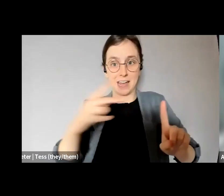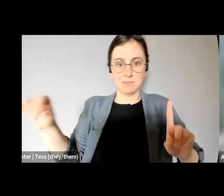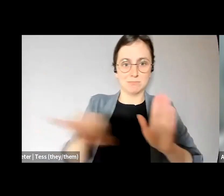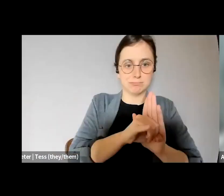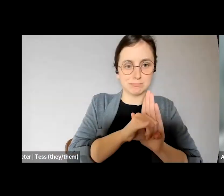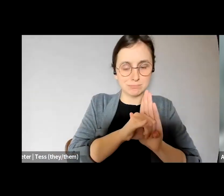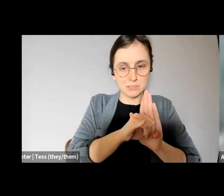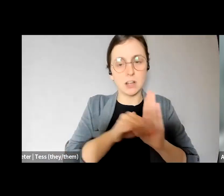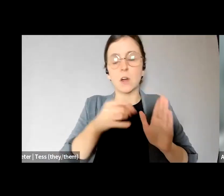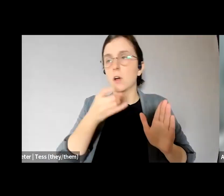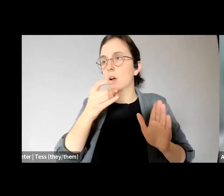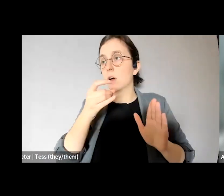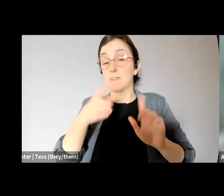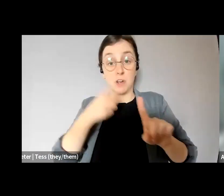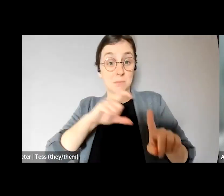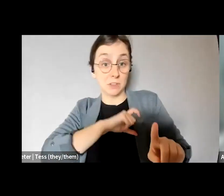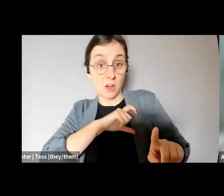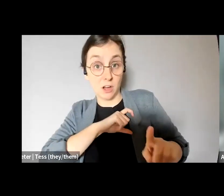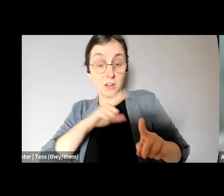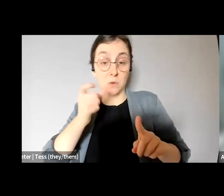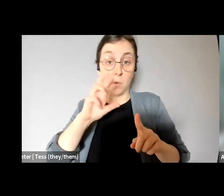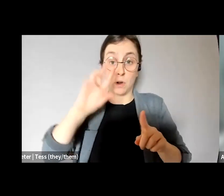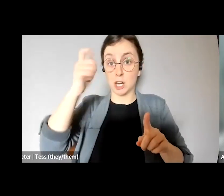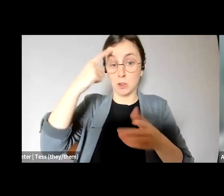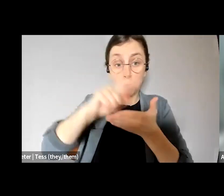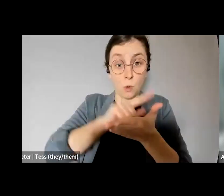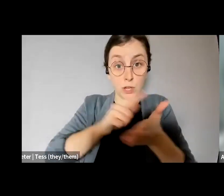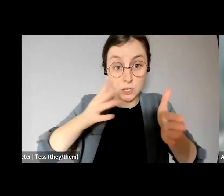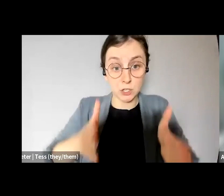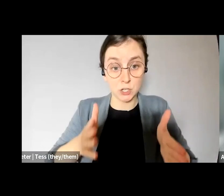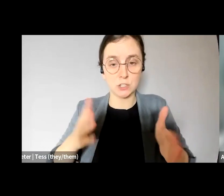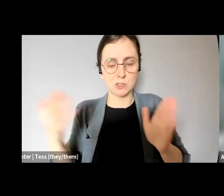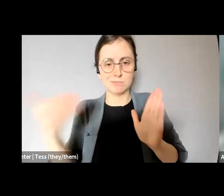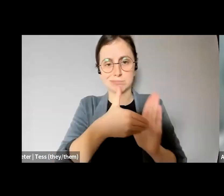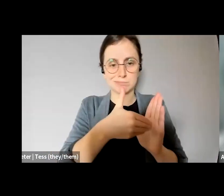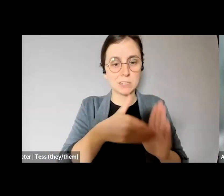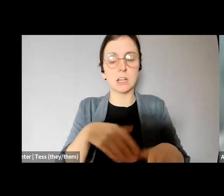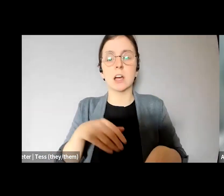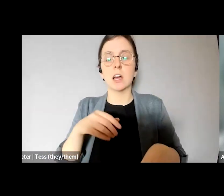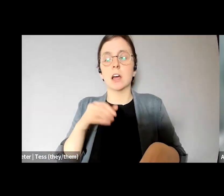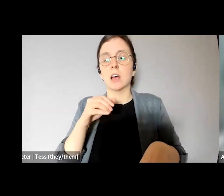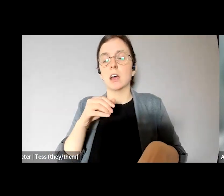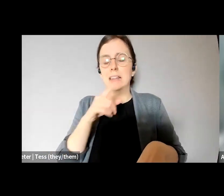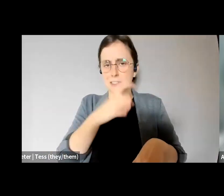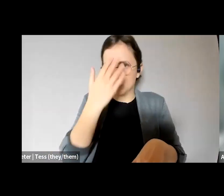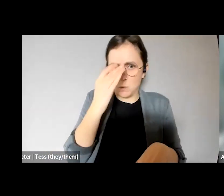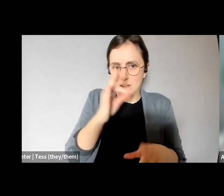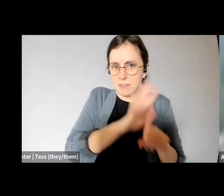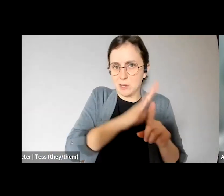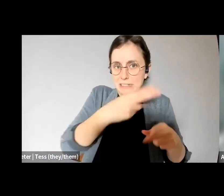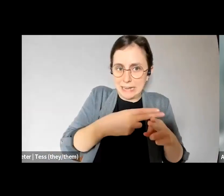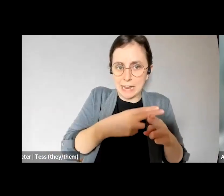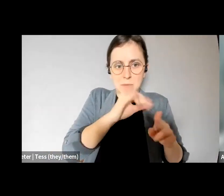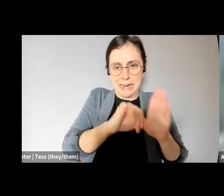even prosecutors at some point, whether or not their information or their name or identity can be maintained confidentially